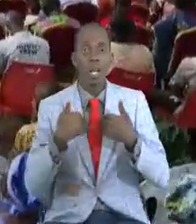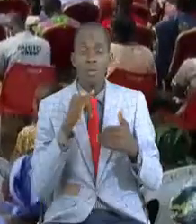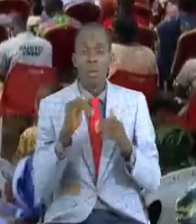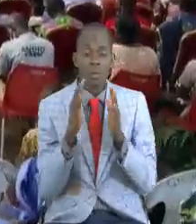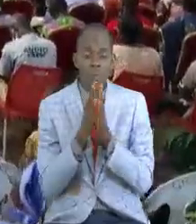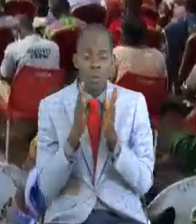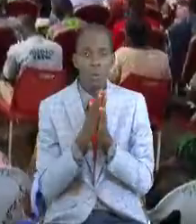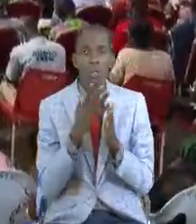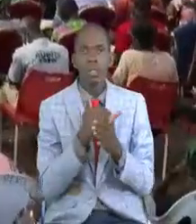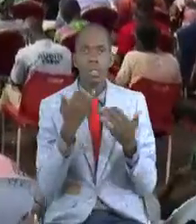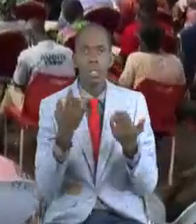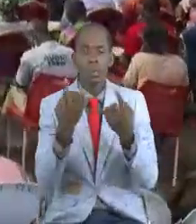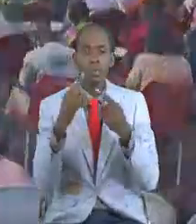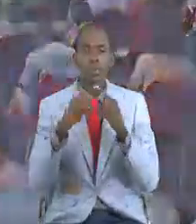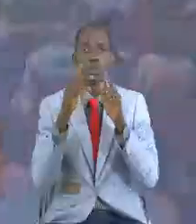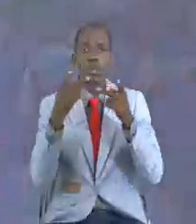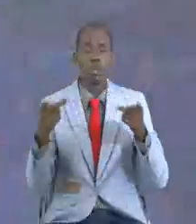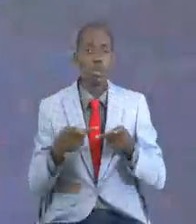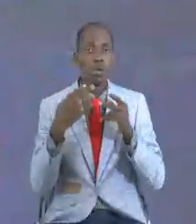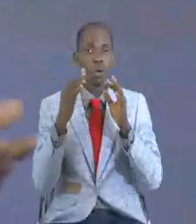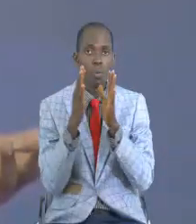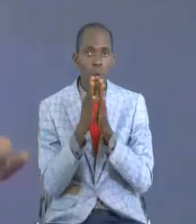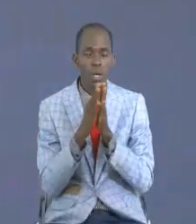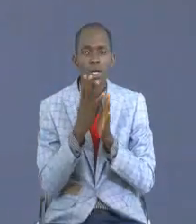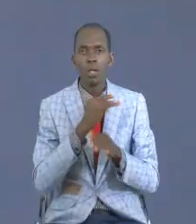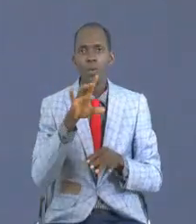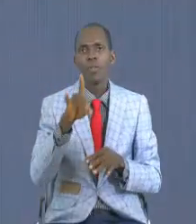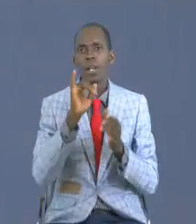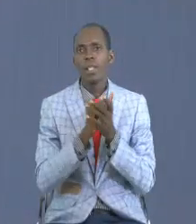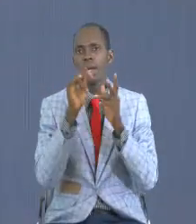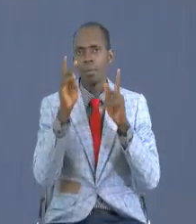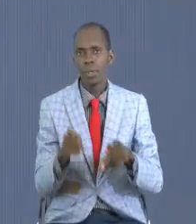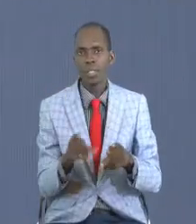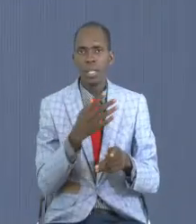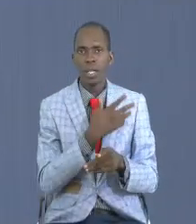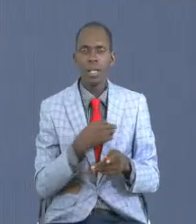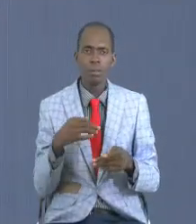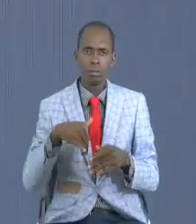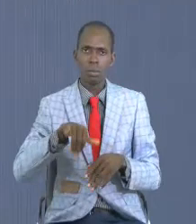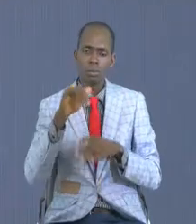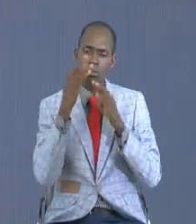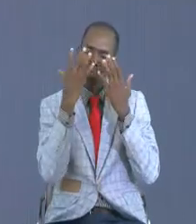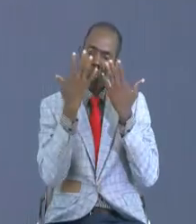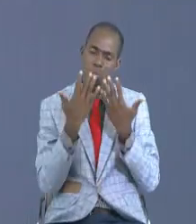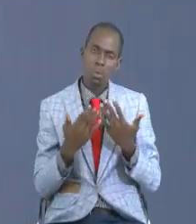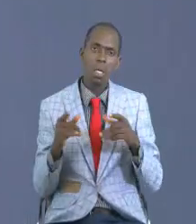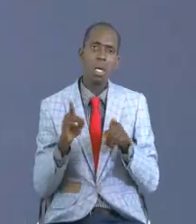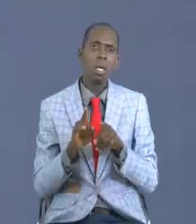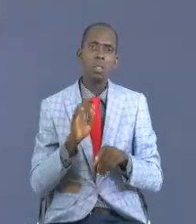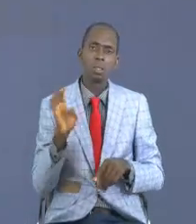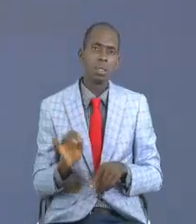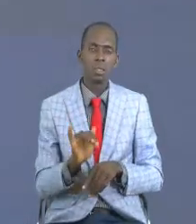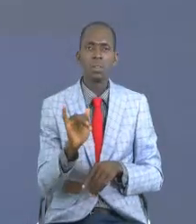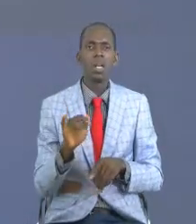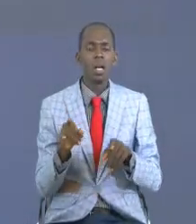the place of prayer and then you find him still as such as he ever was as sorrowful